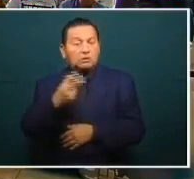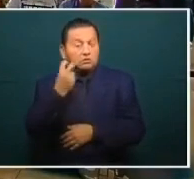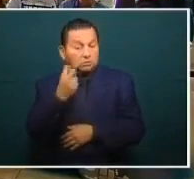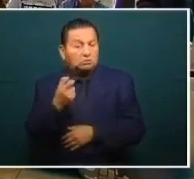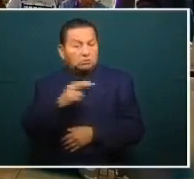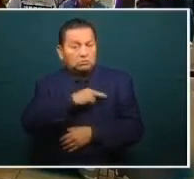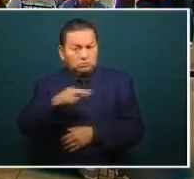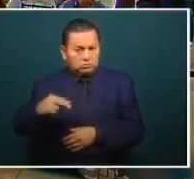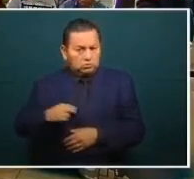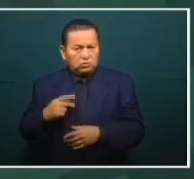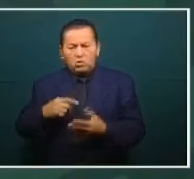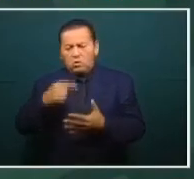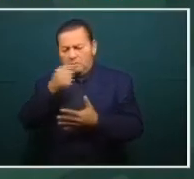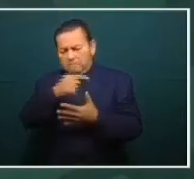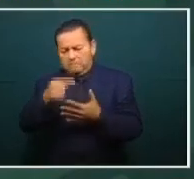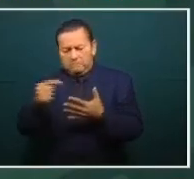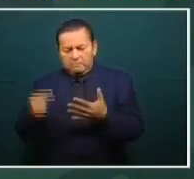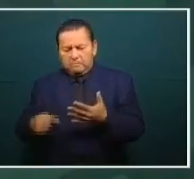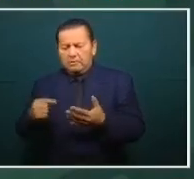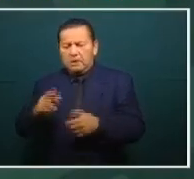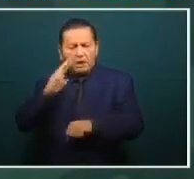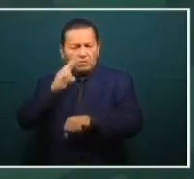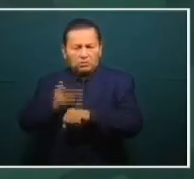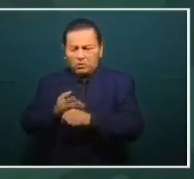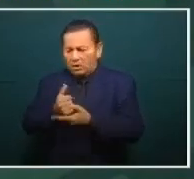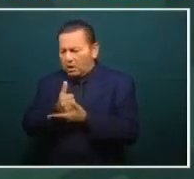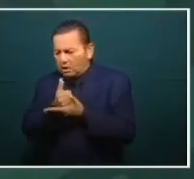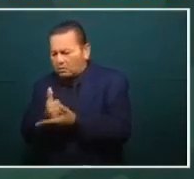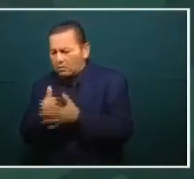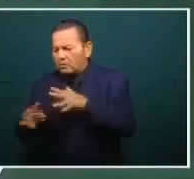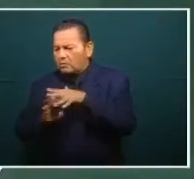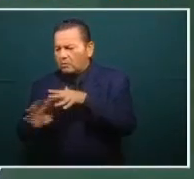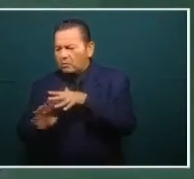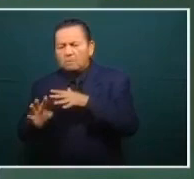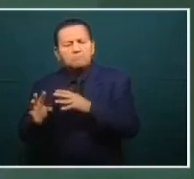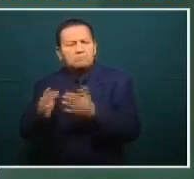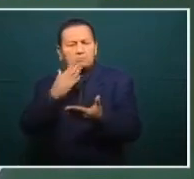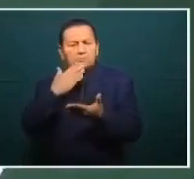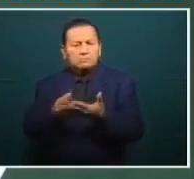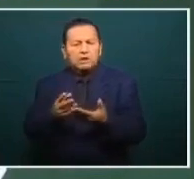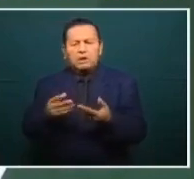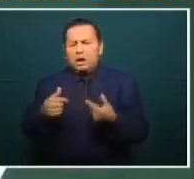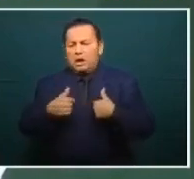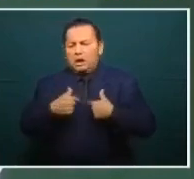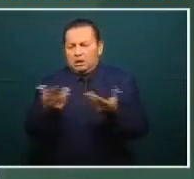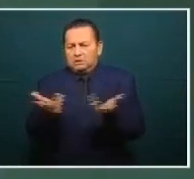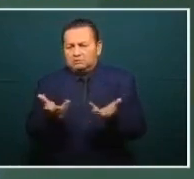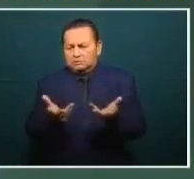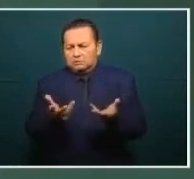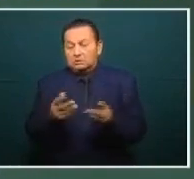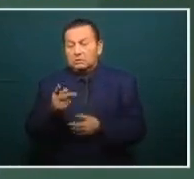that so much of the crisis has grown, migration.